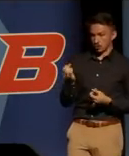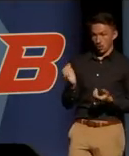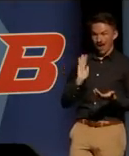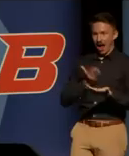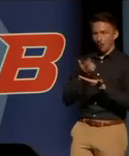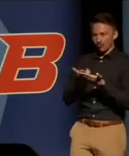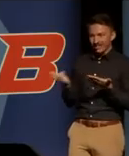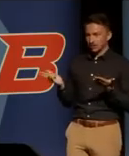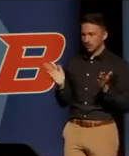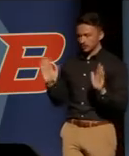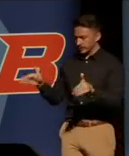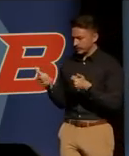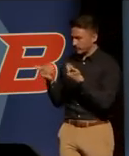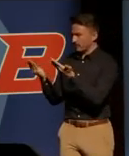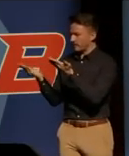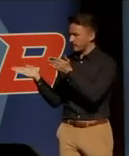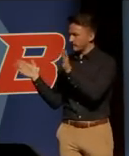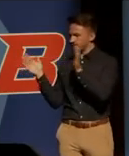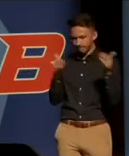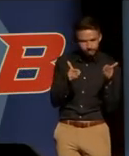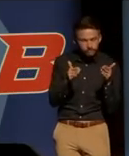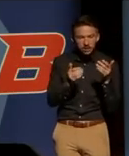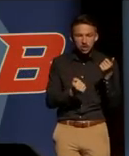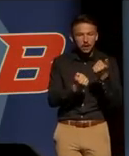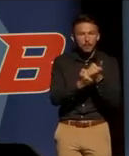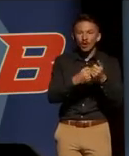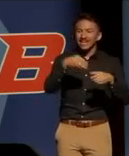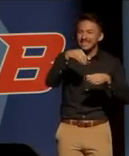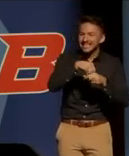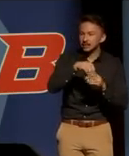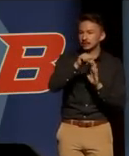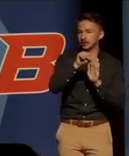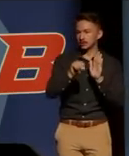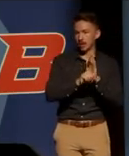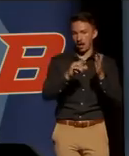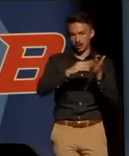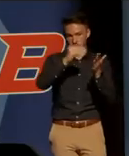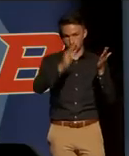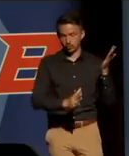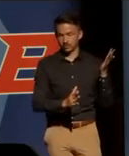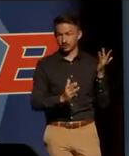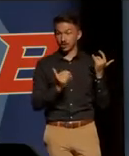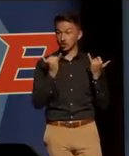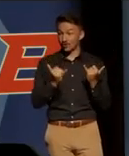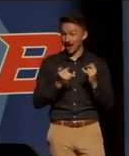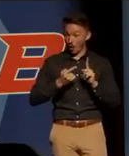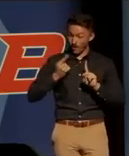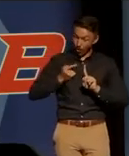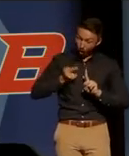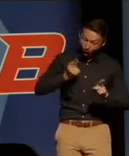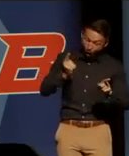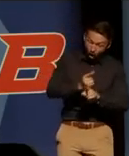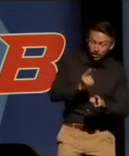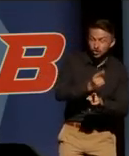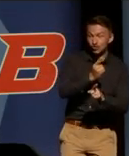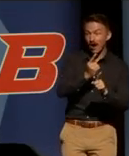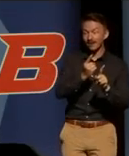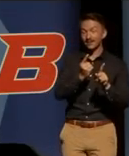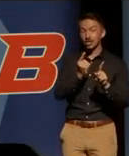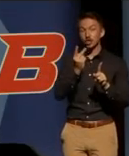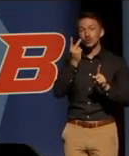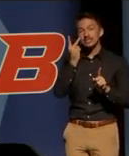to support in-state students. And we are on track to see an